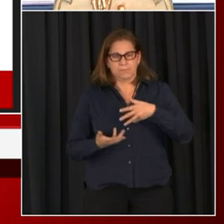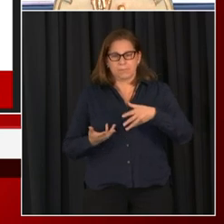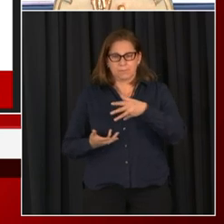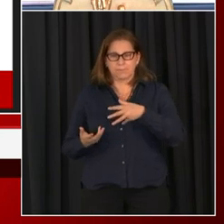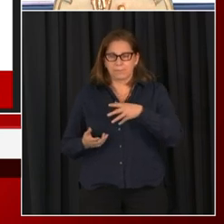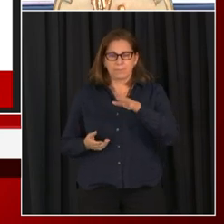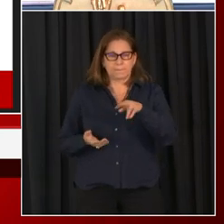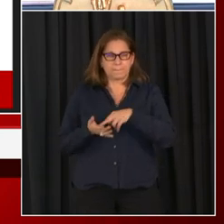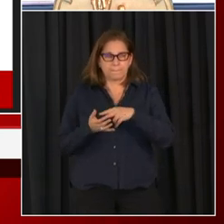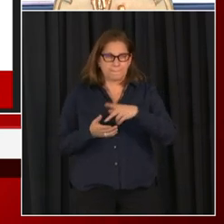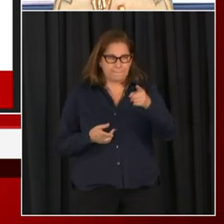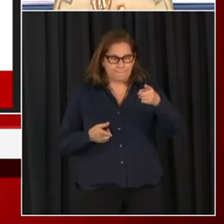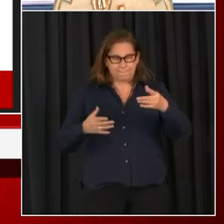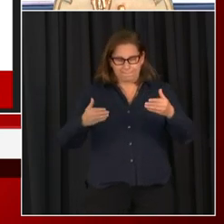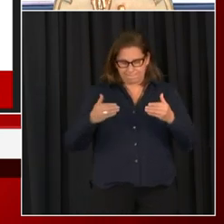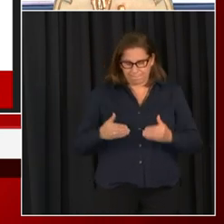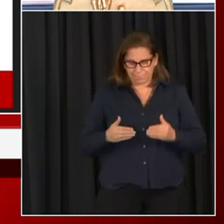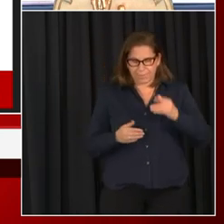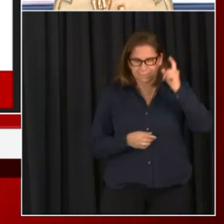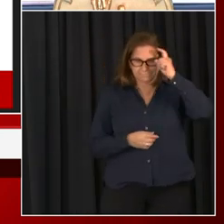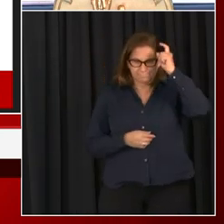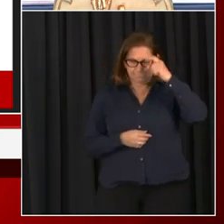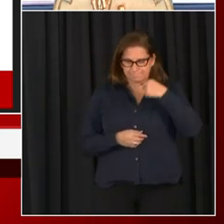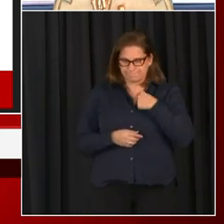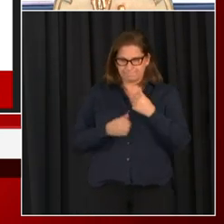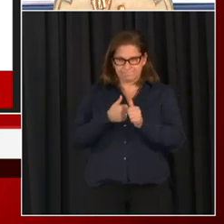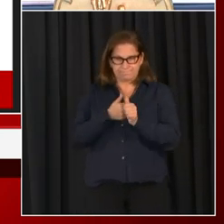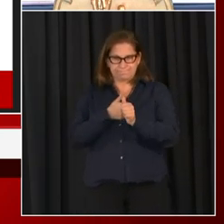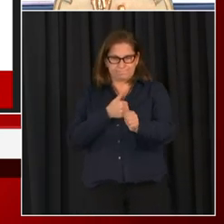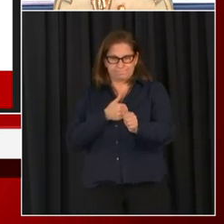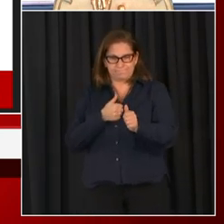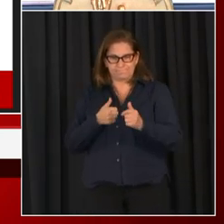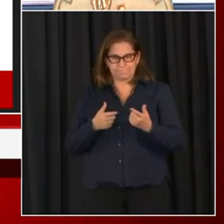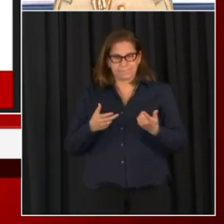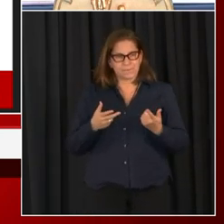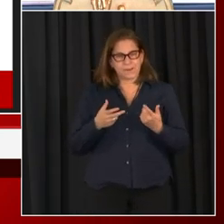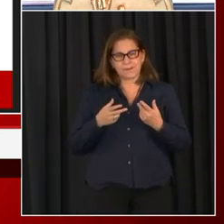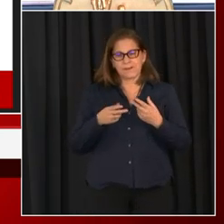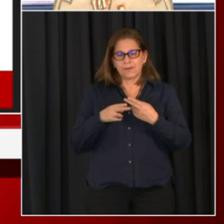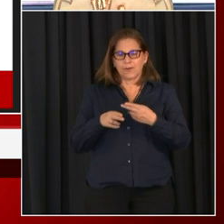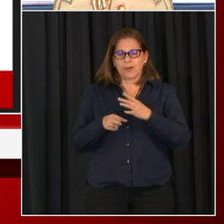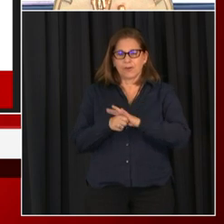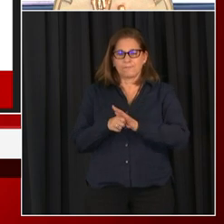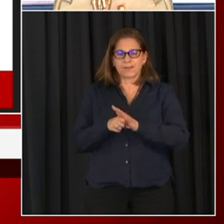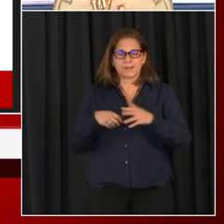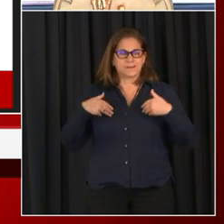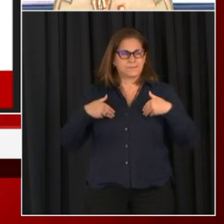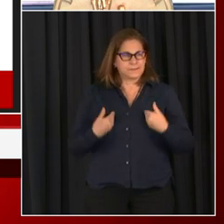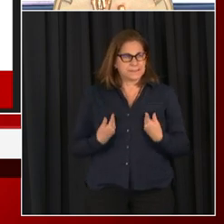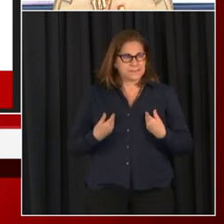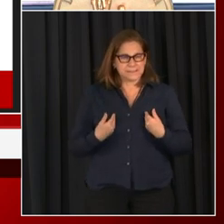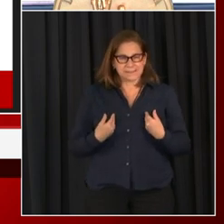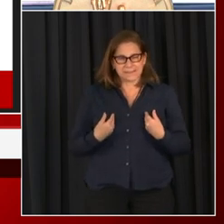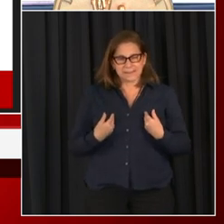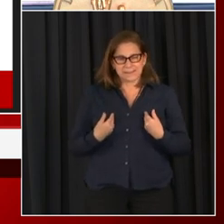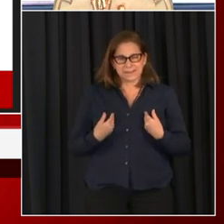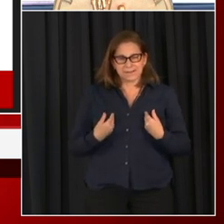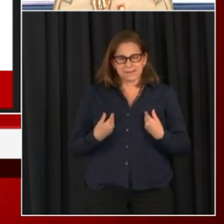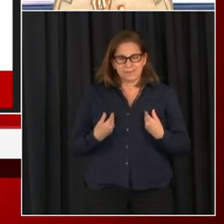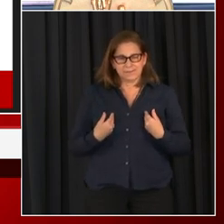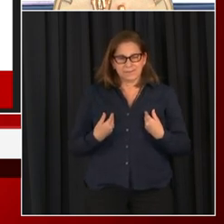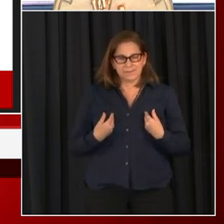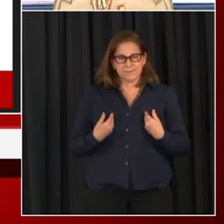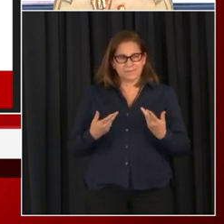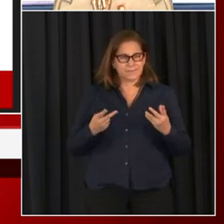and don't succumb to COVID fatigue when we know the things that will keep our community